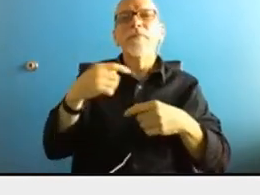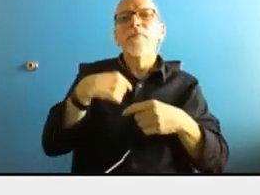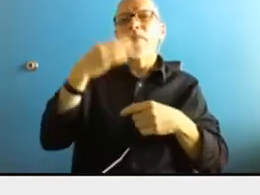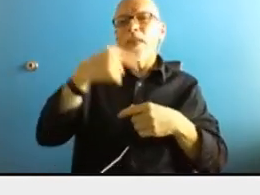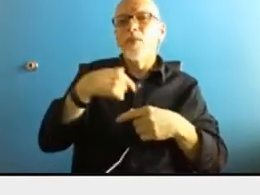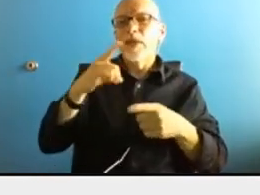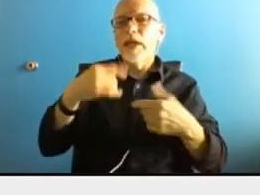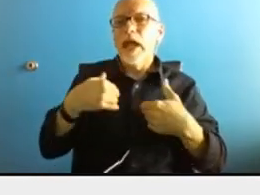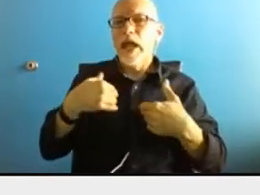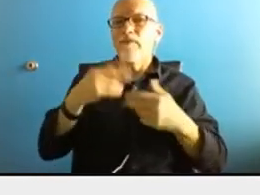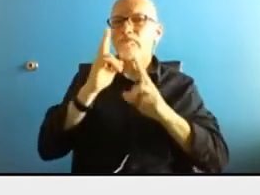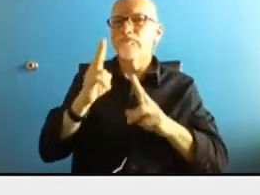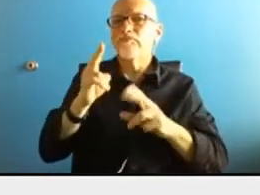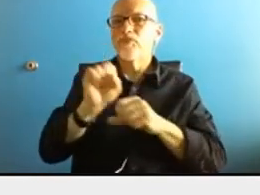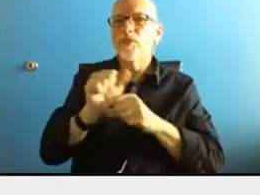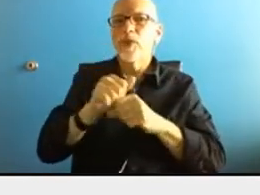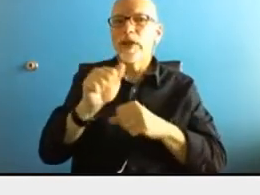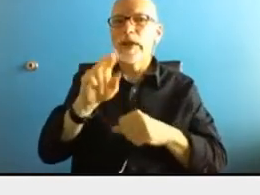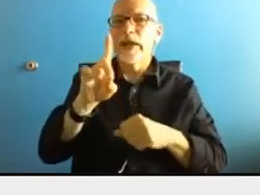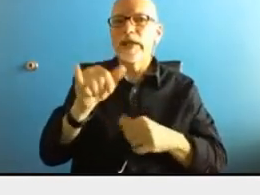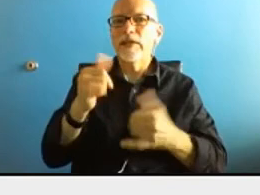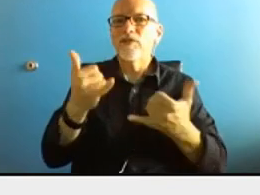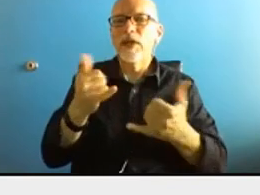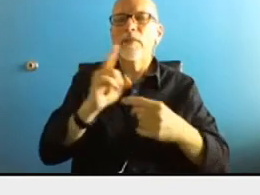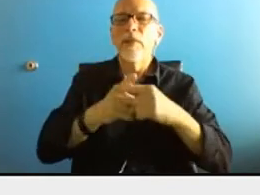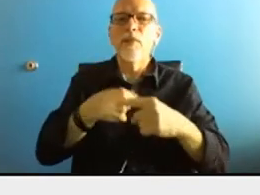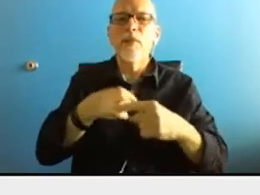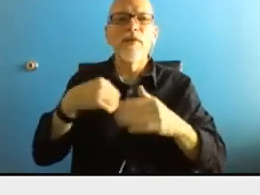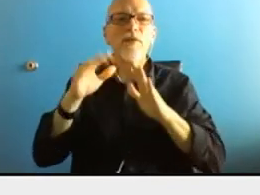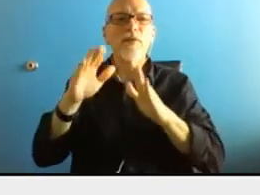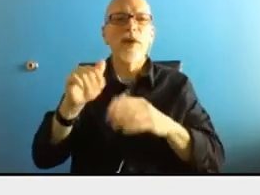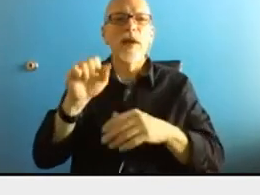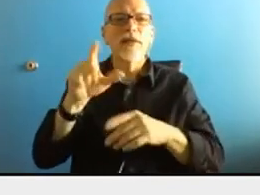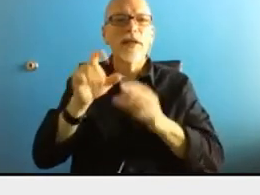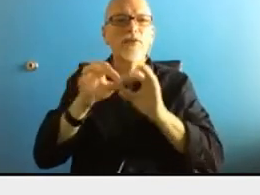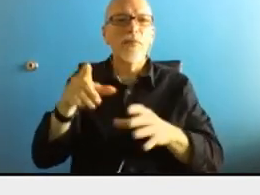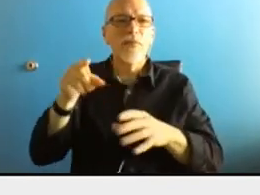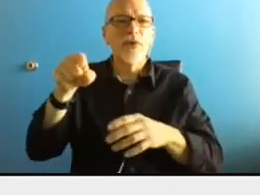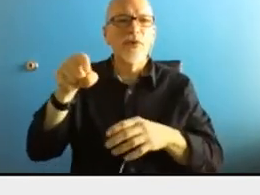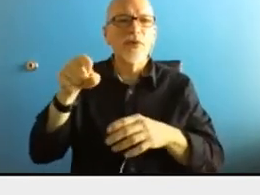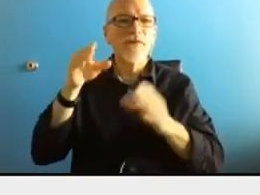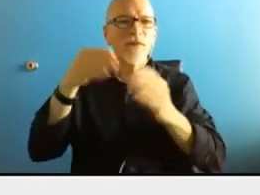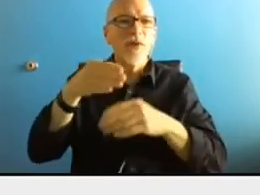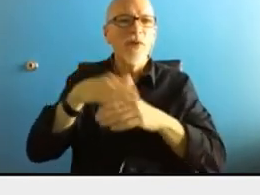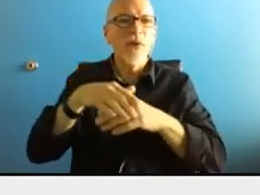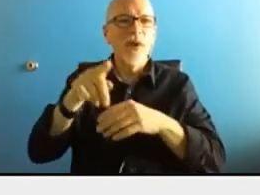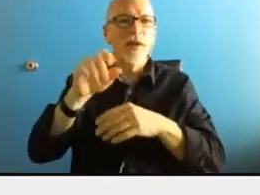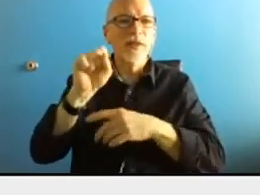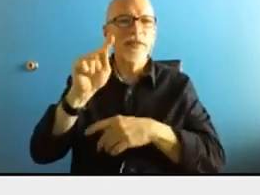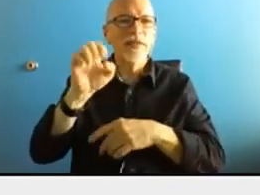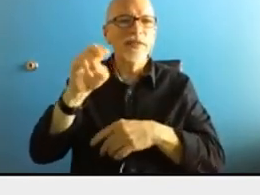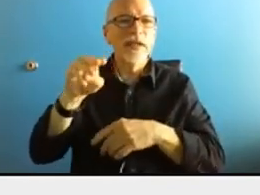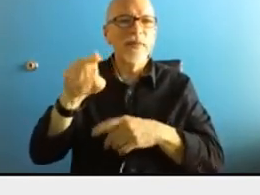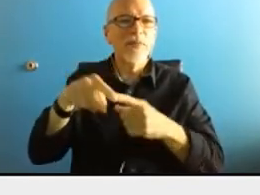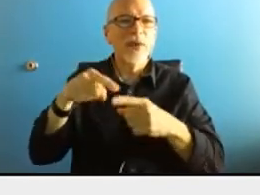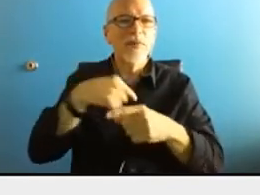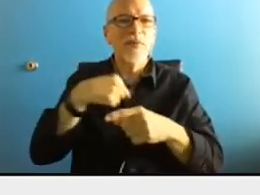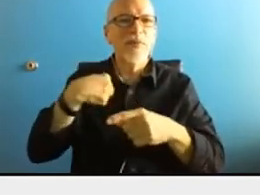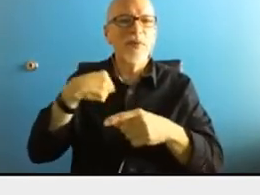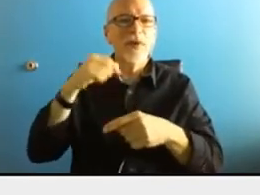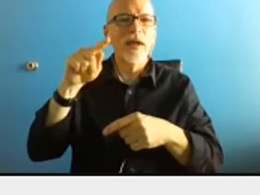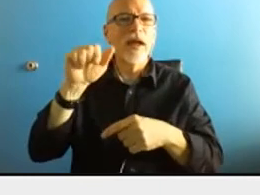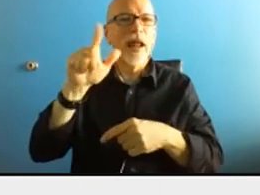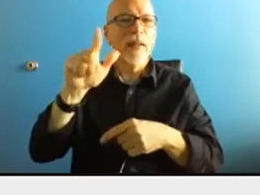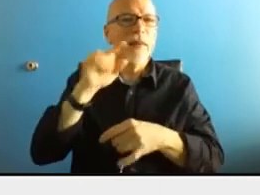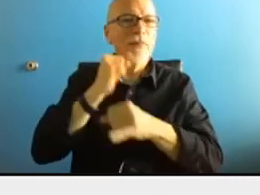of, working with Andy today, and then we had a great ASL interpreter who was focused on STEM when we were at Alabama Institute